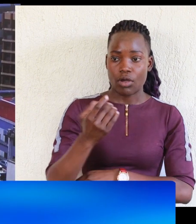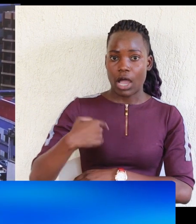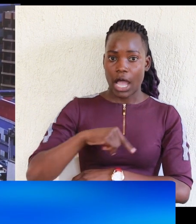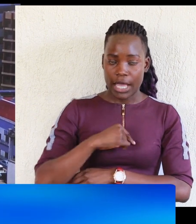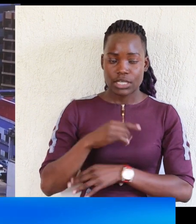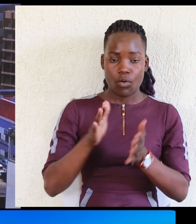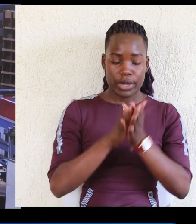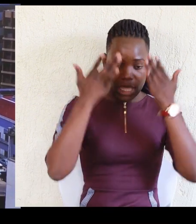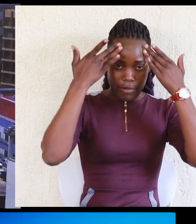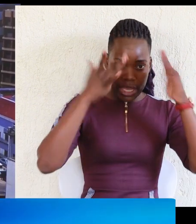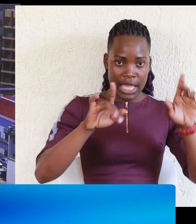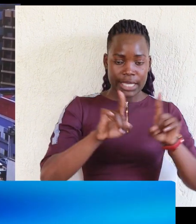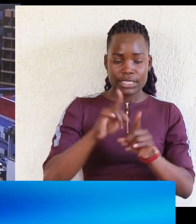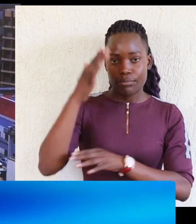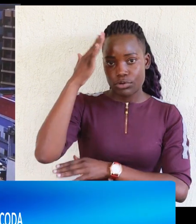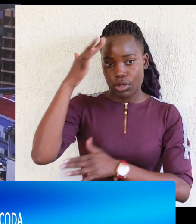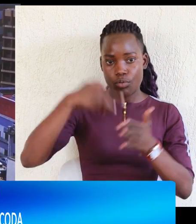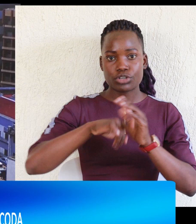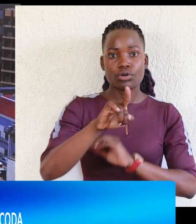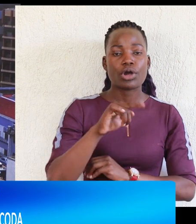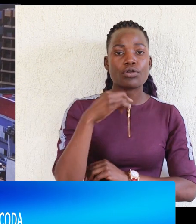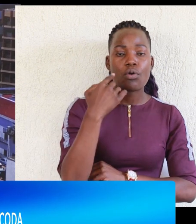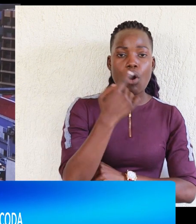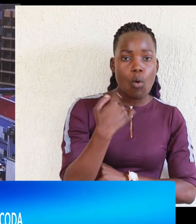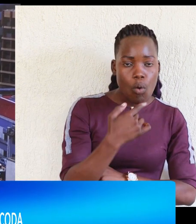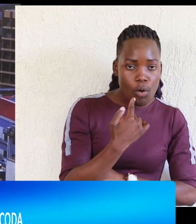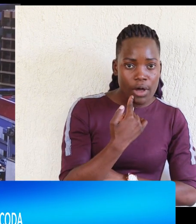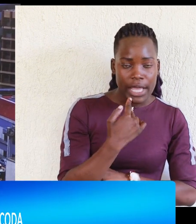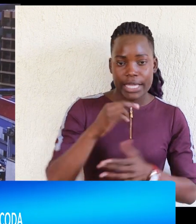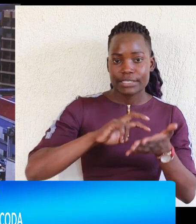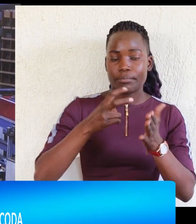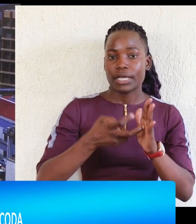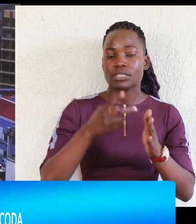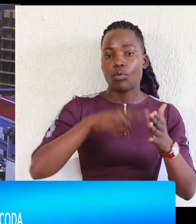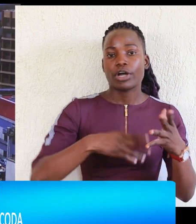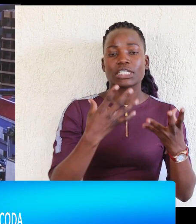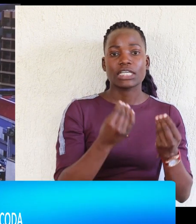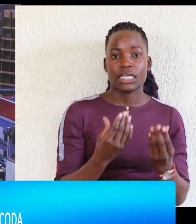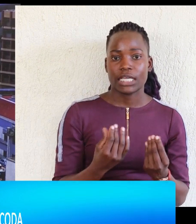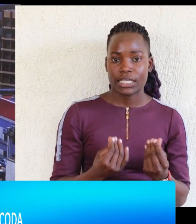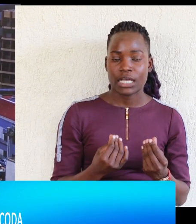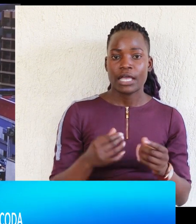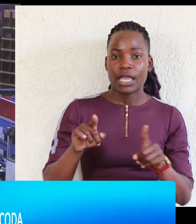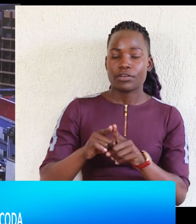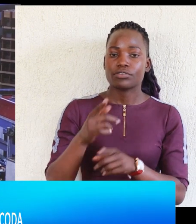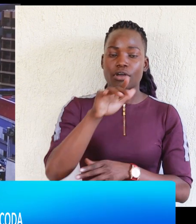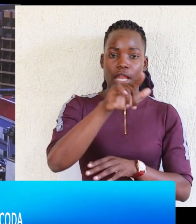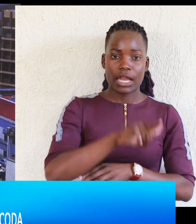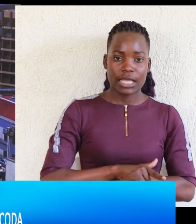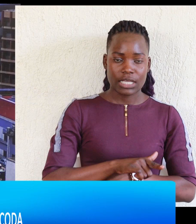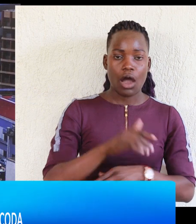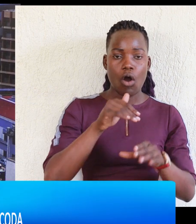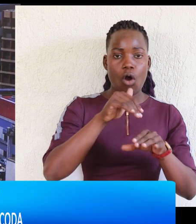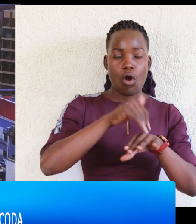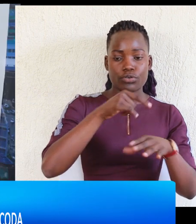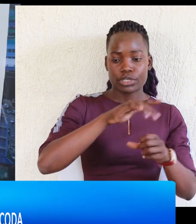with awareness and actually getting to know what you are and what you're worth, it makes it actually easier and lesser on discrimination,